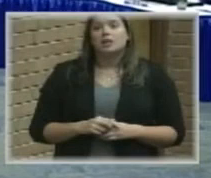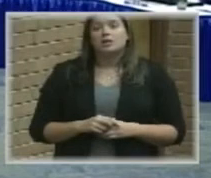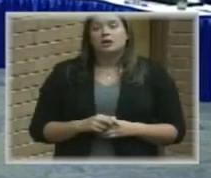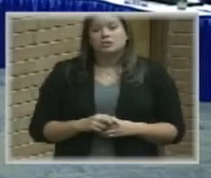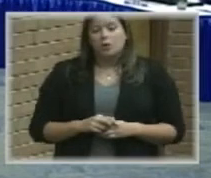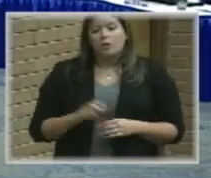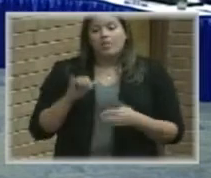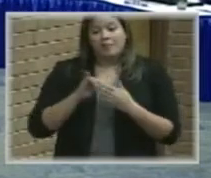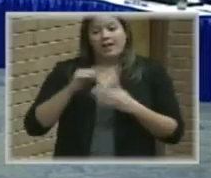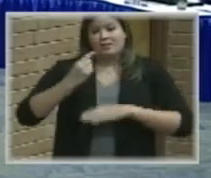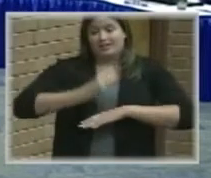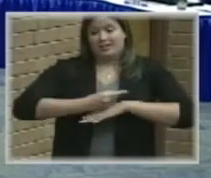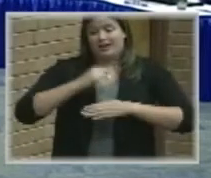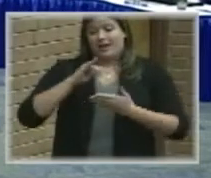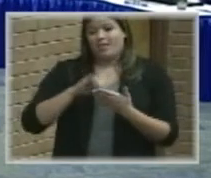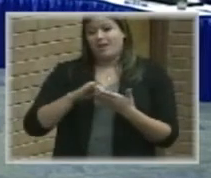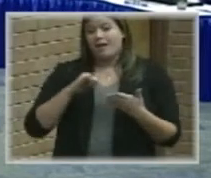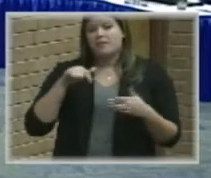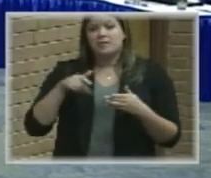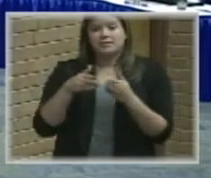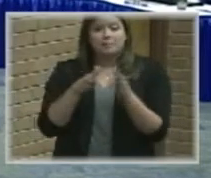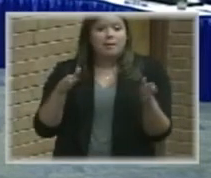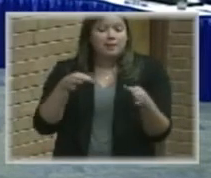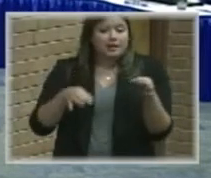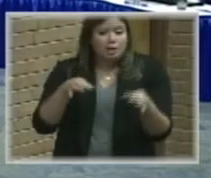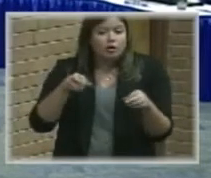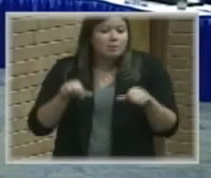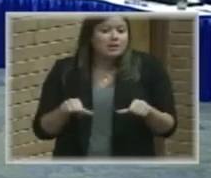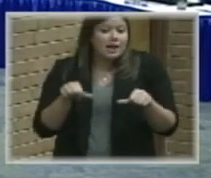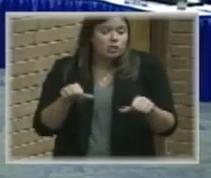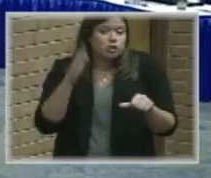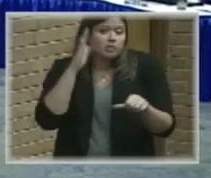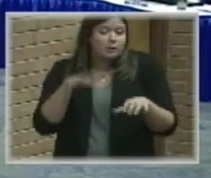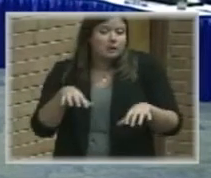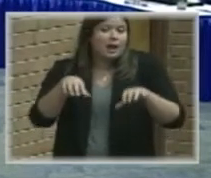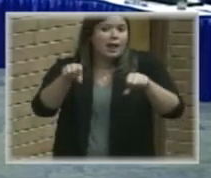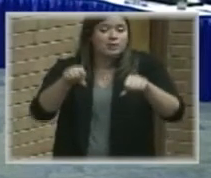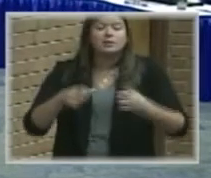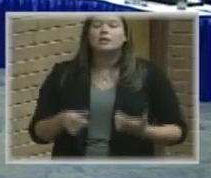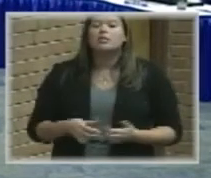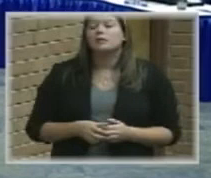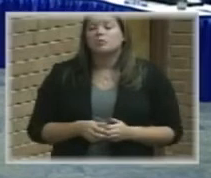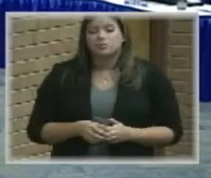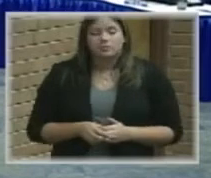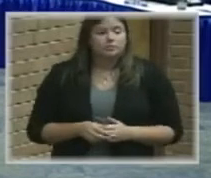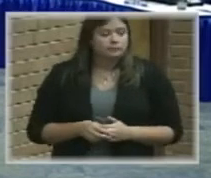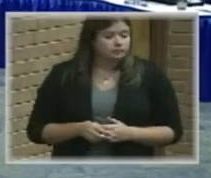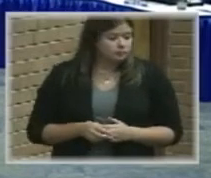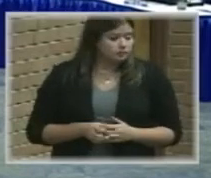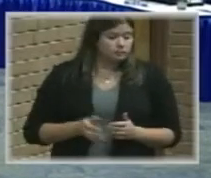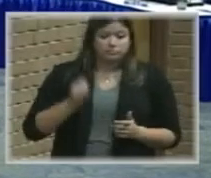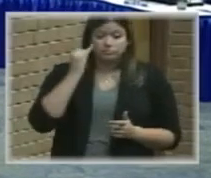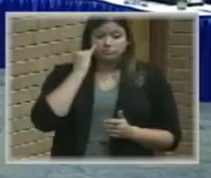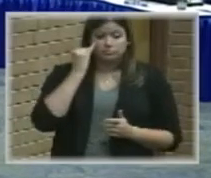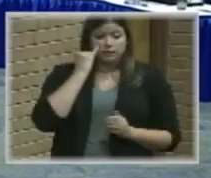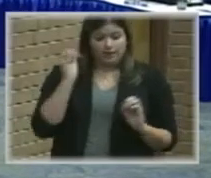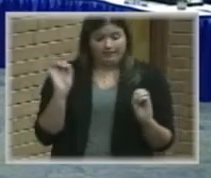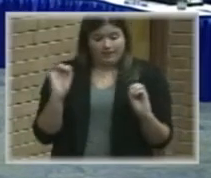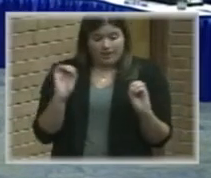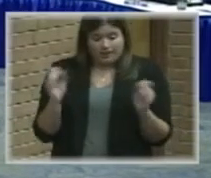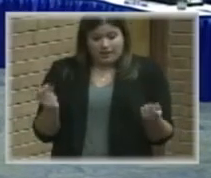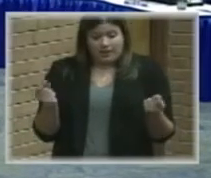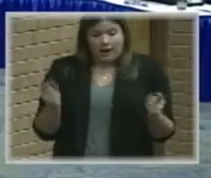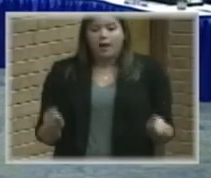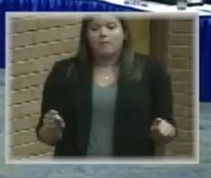And that's the date that this public hearing potentially would be held. And if nothing happens